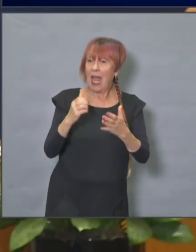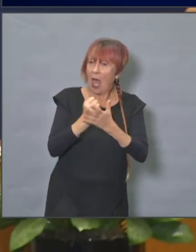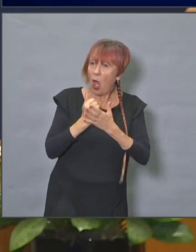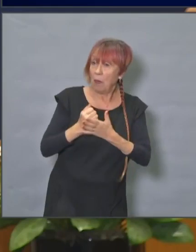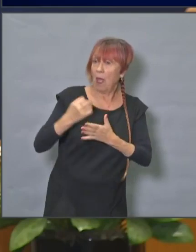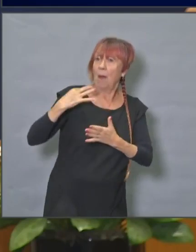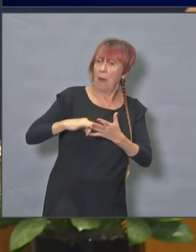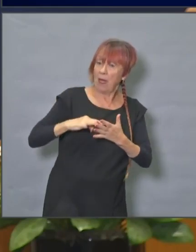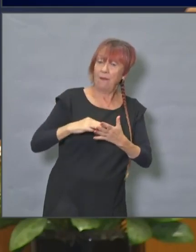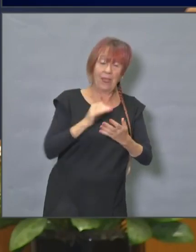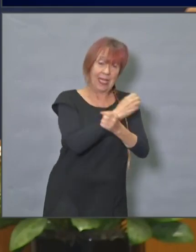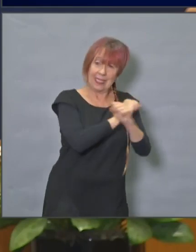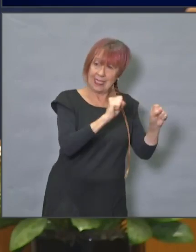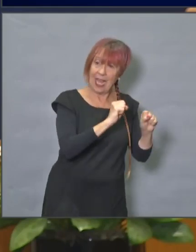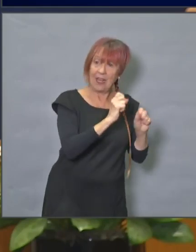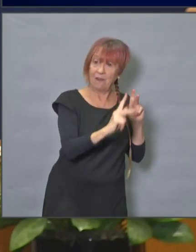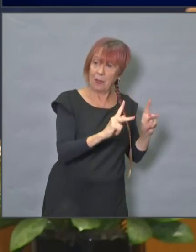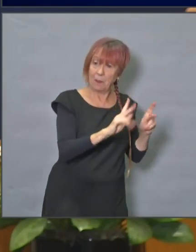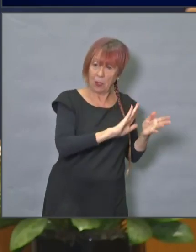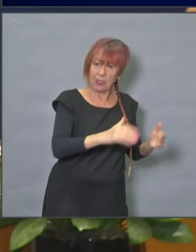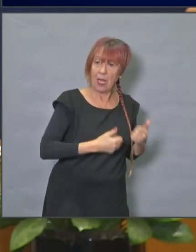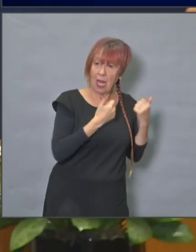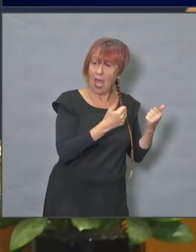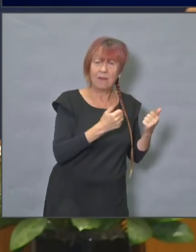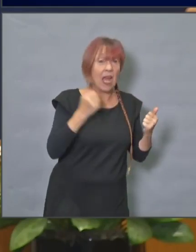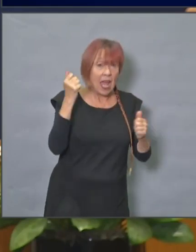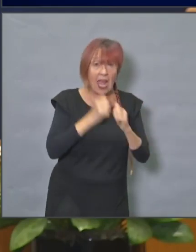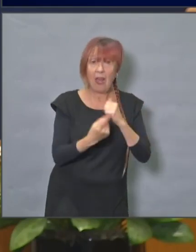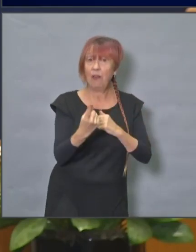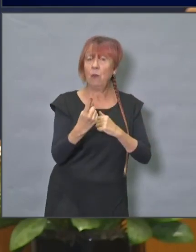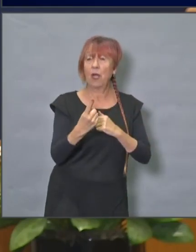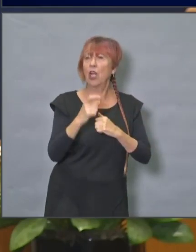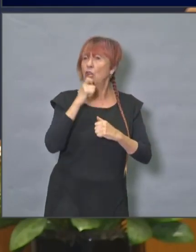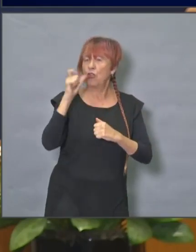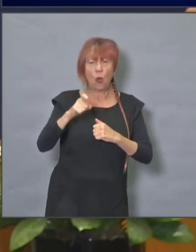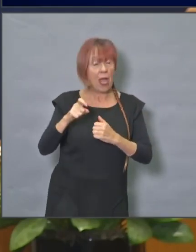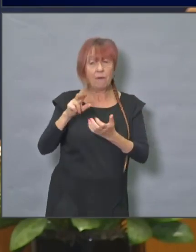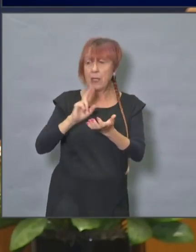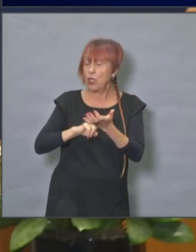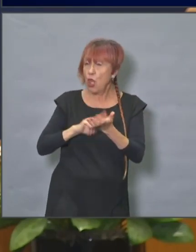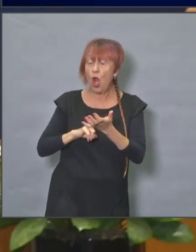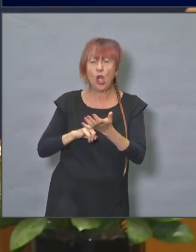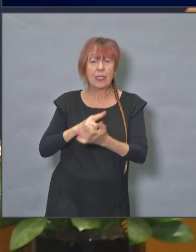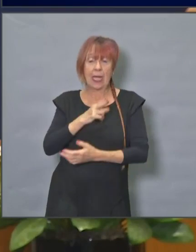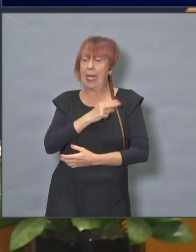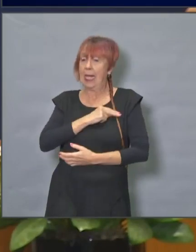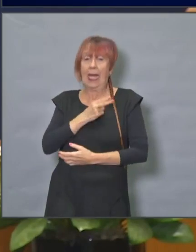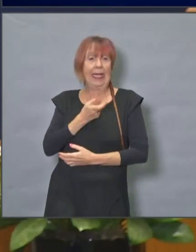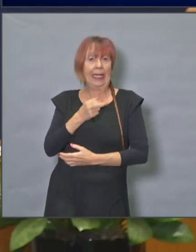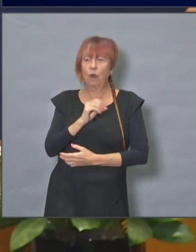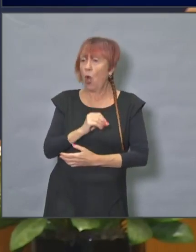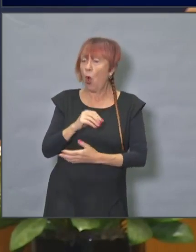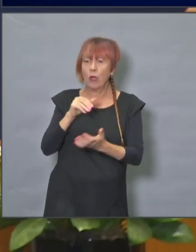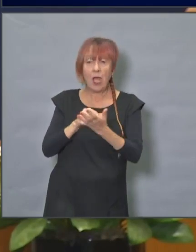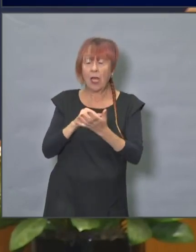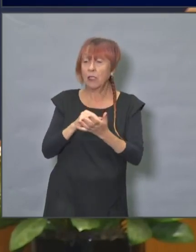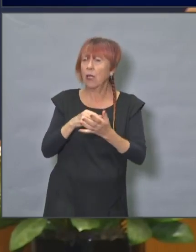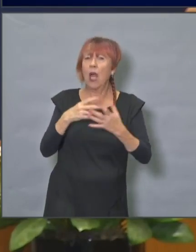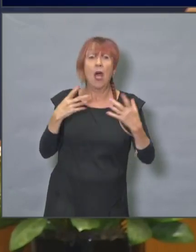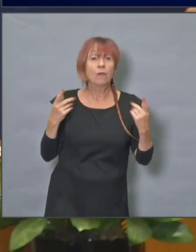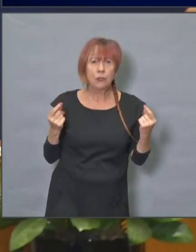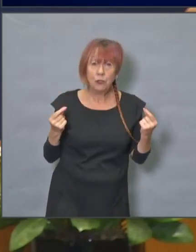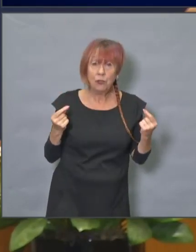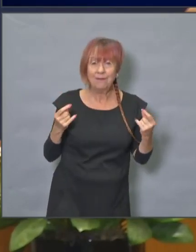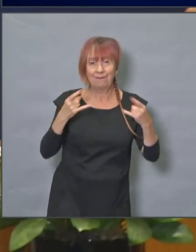to save lives. Everybody. You don't have to be a healthcare worker. You don't have to be the hero. You just have to wear your face covering, keep